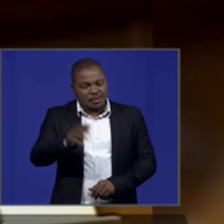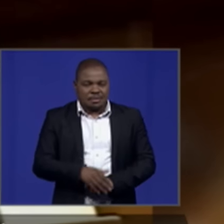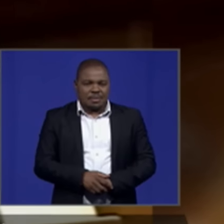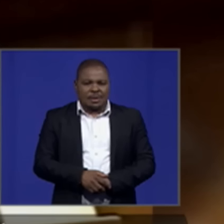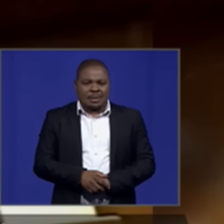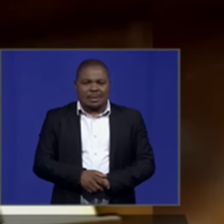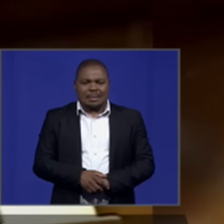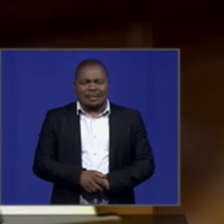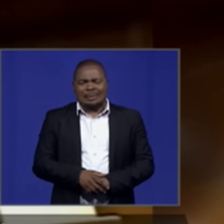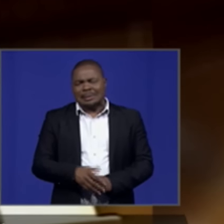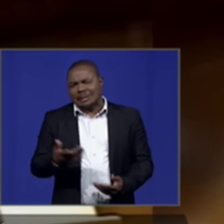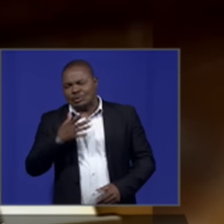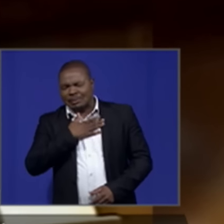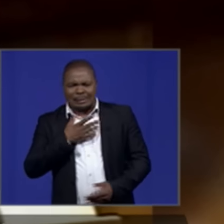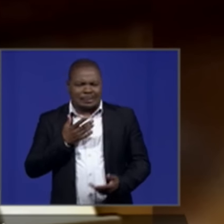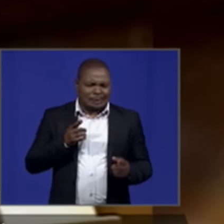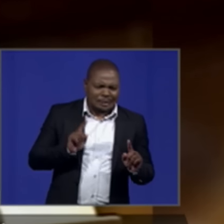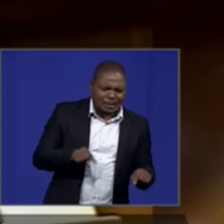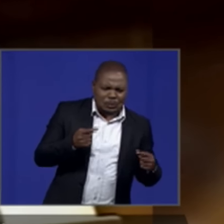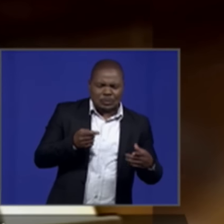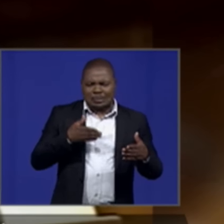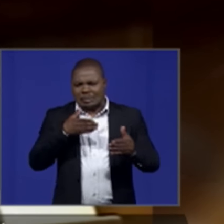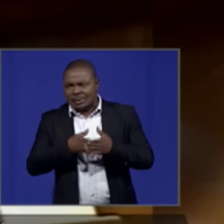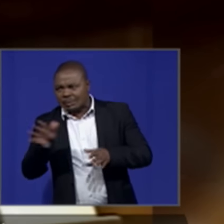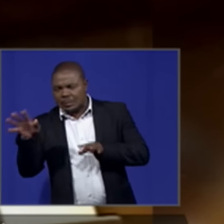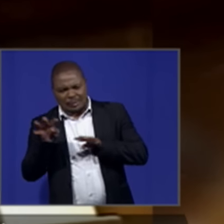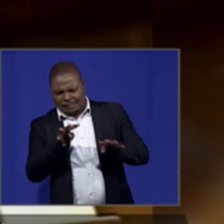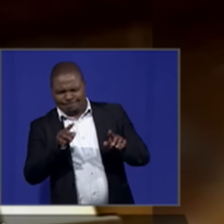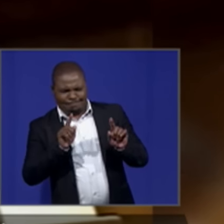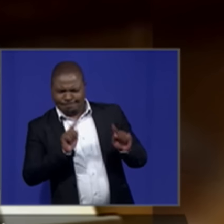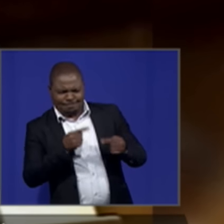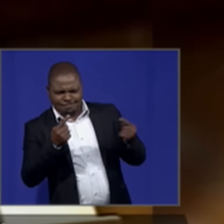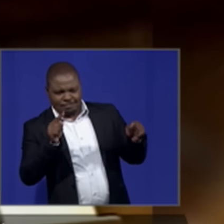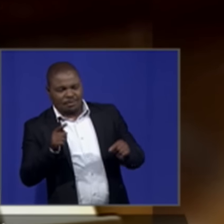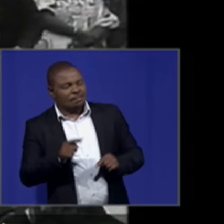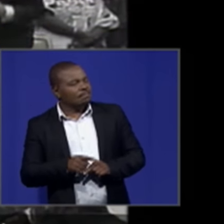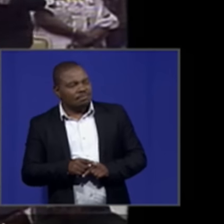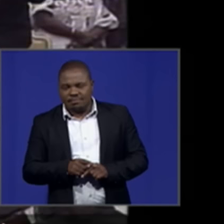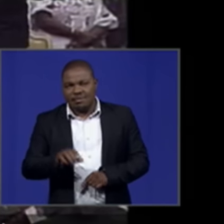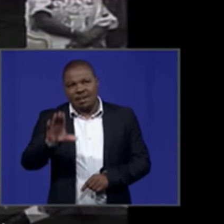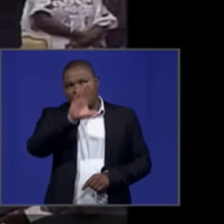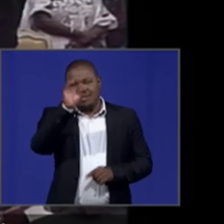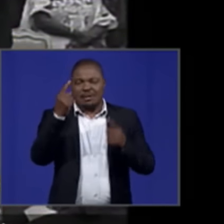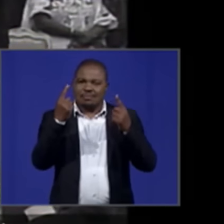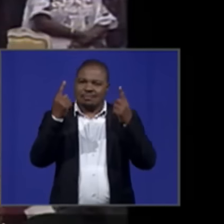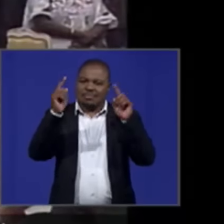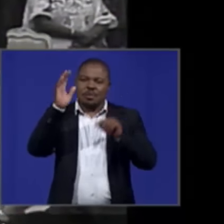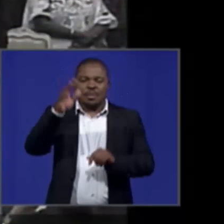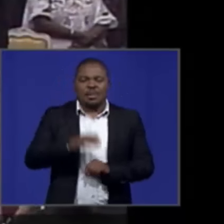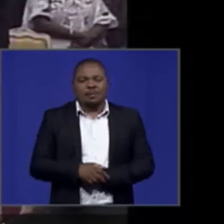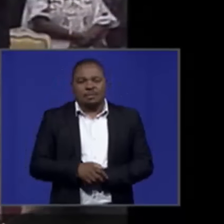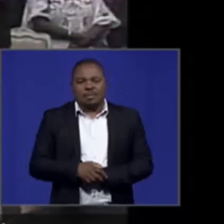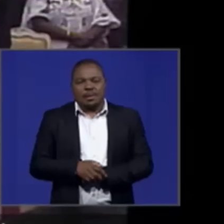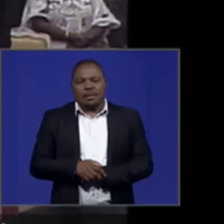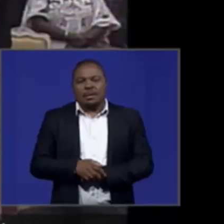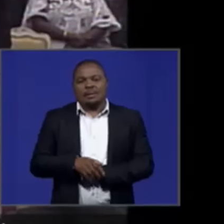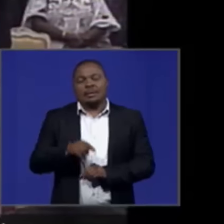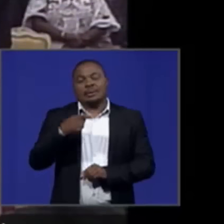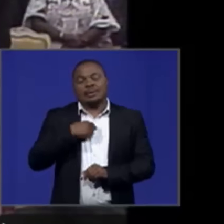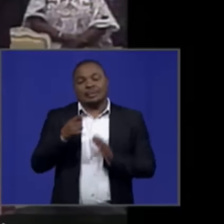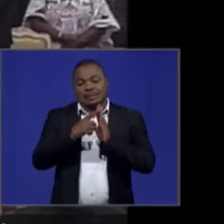However improbable it may sound to the skeptics, Africa will prosper. Sedimonthole a le malatsi a le 10